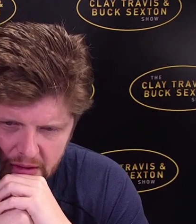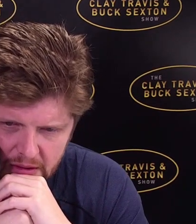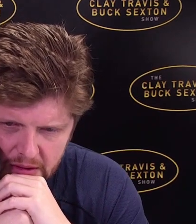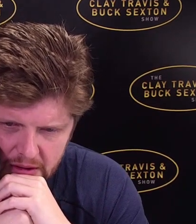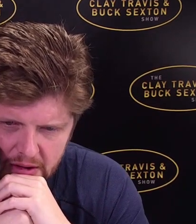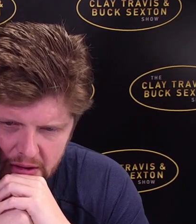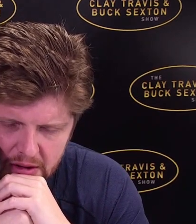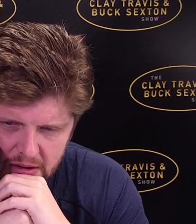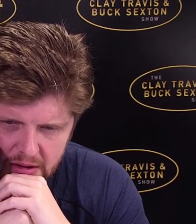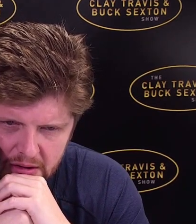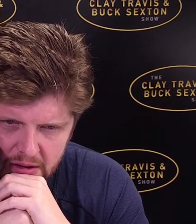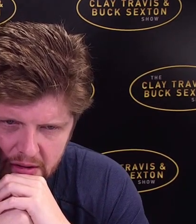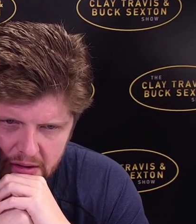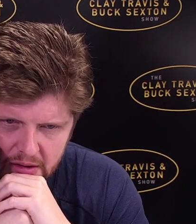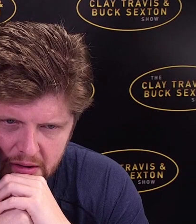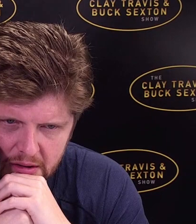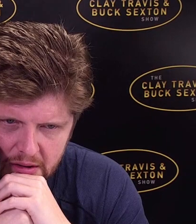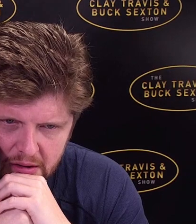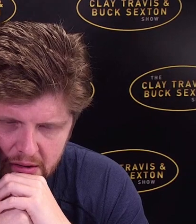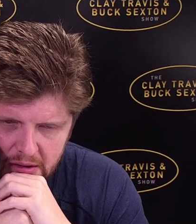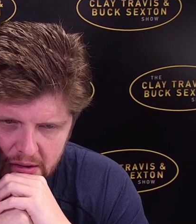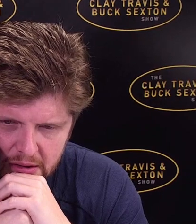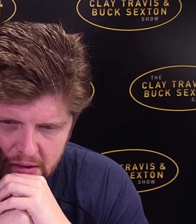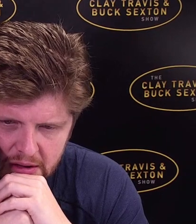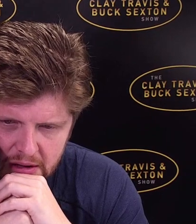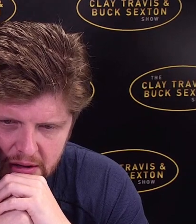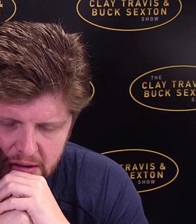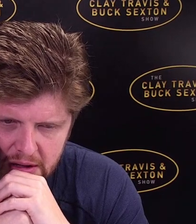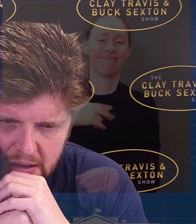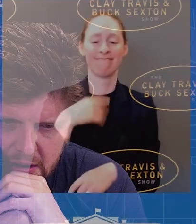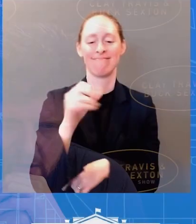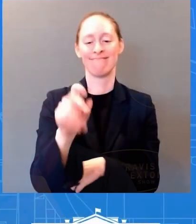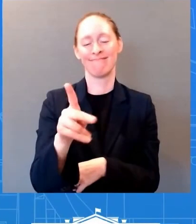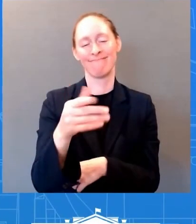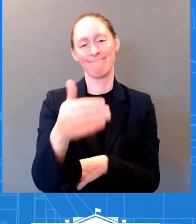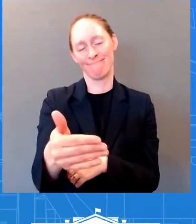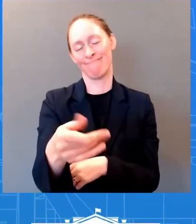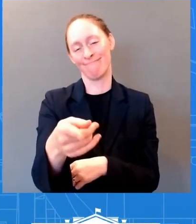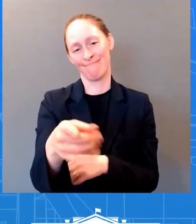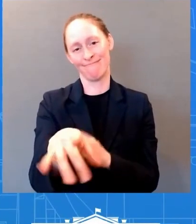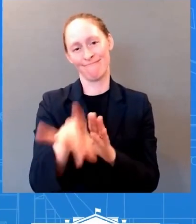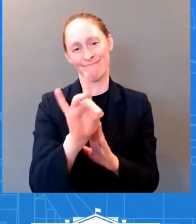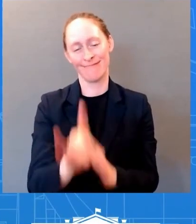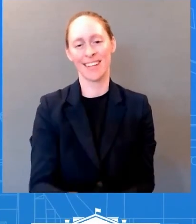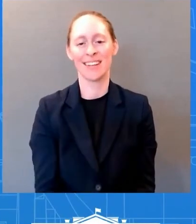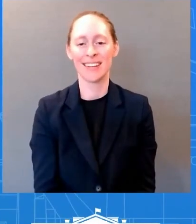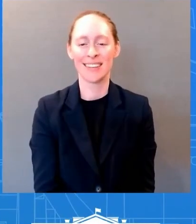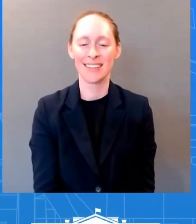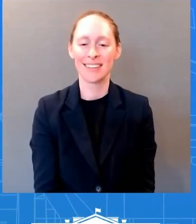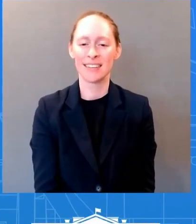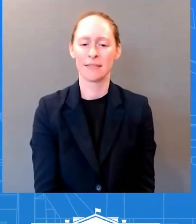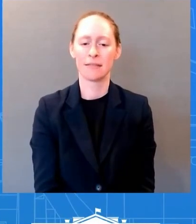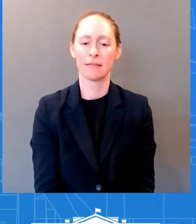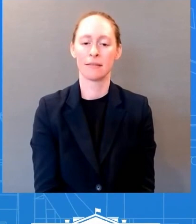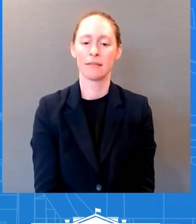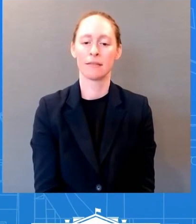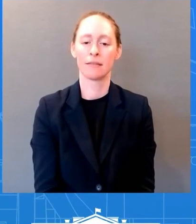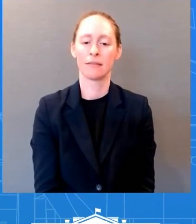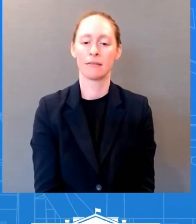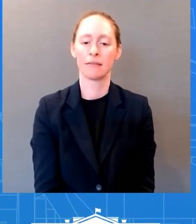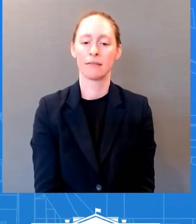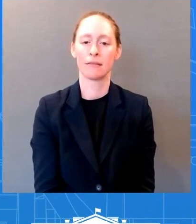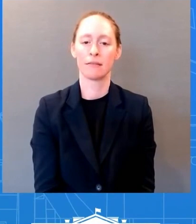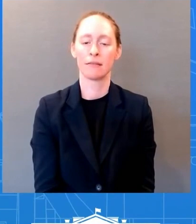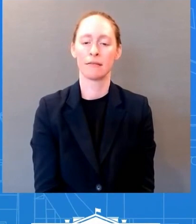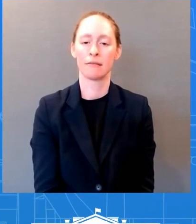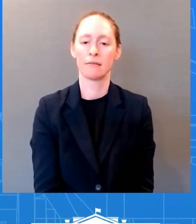shot. Karine Jean-Pierre was asked to try to explain that discrepancy. Listen. How come migrants are allowed to come into this country unvaccinated,